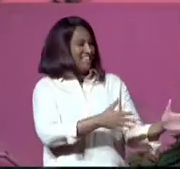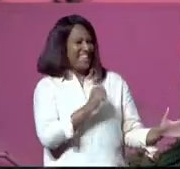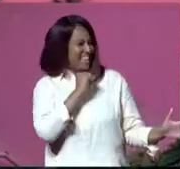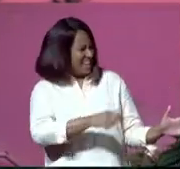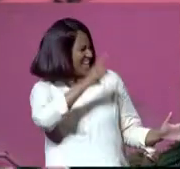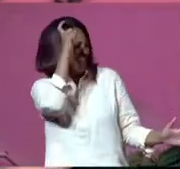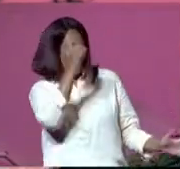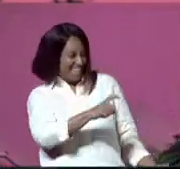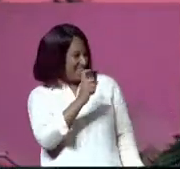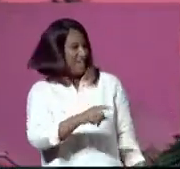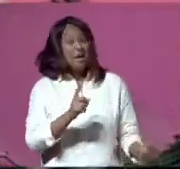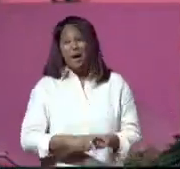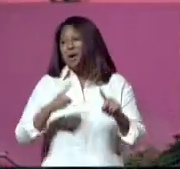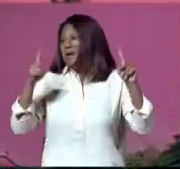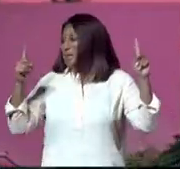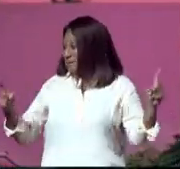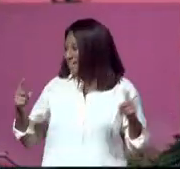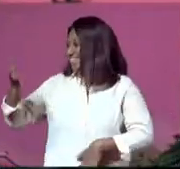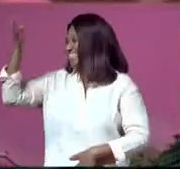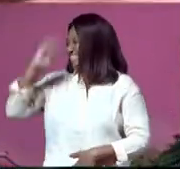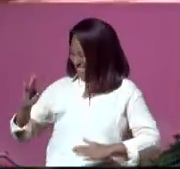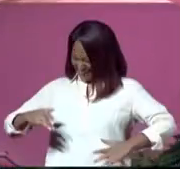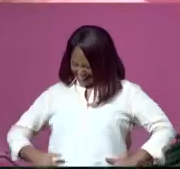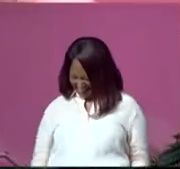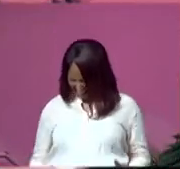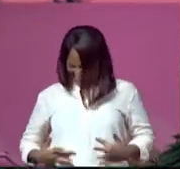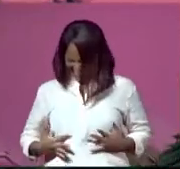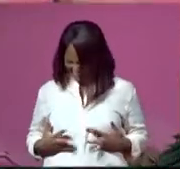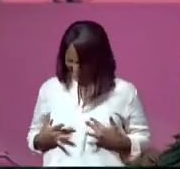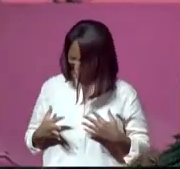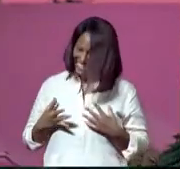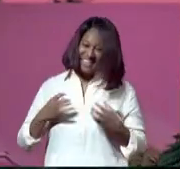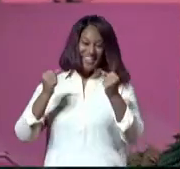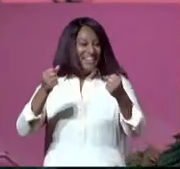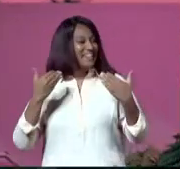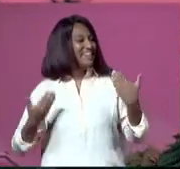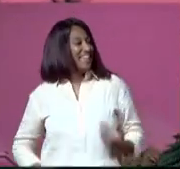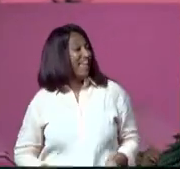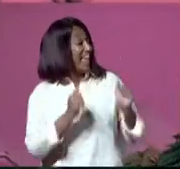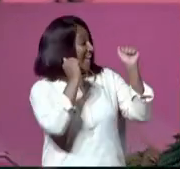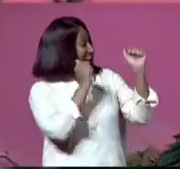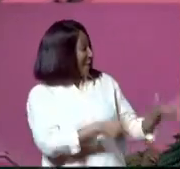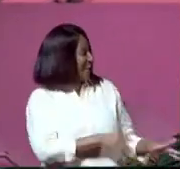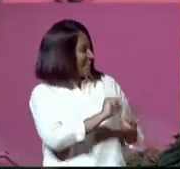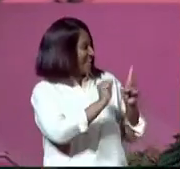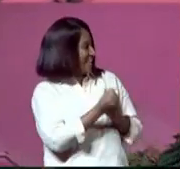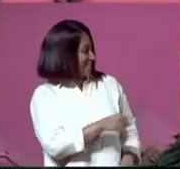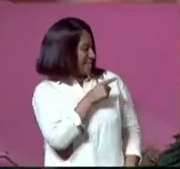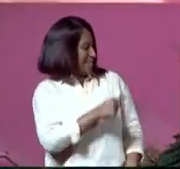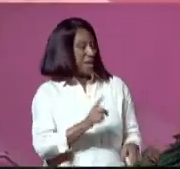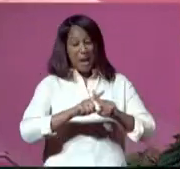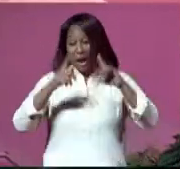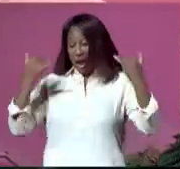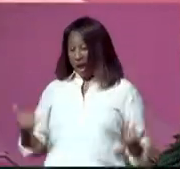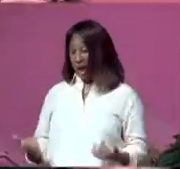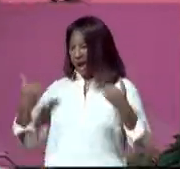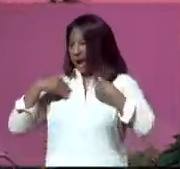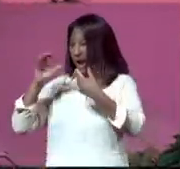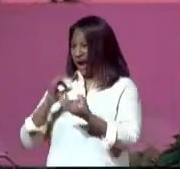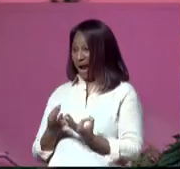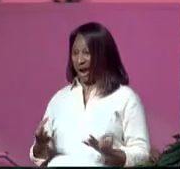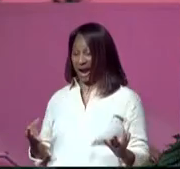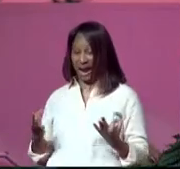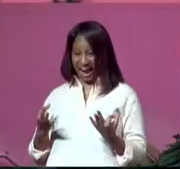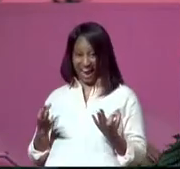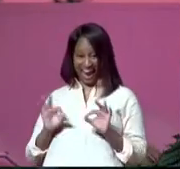didn't leave empty-handed. I left a water pot, but I picked up value. I left